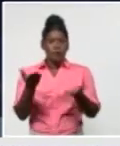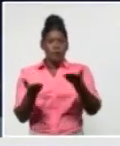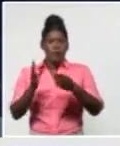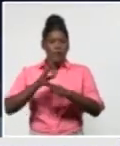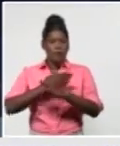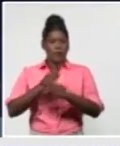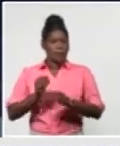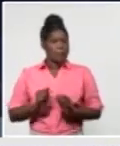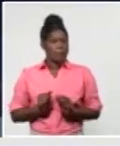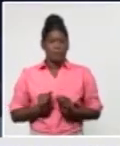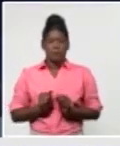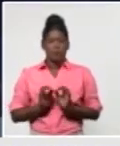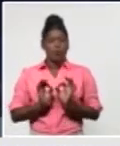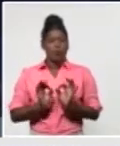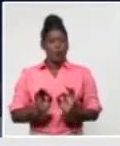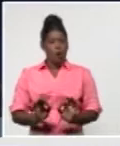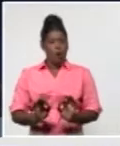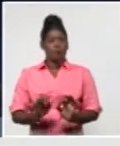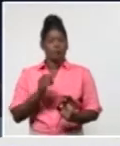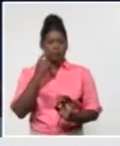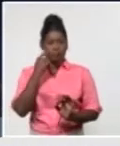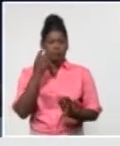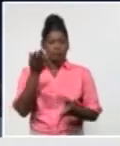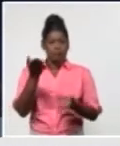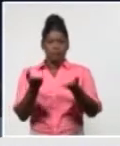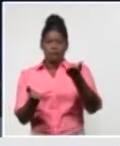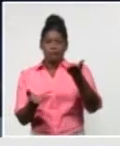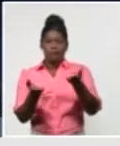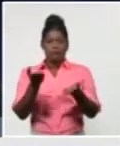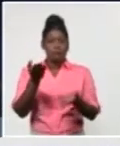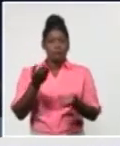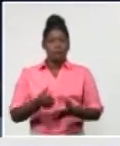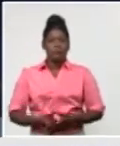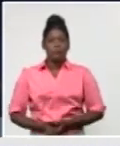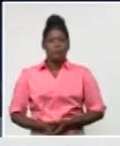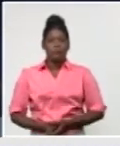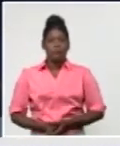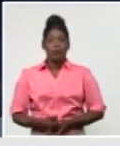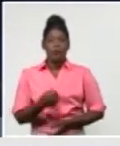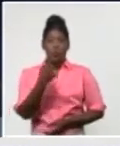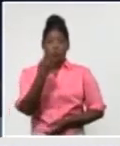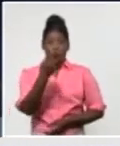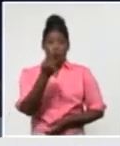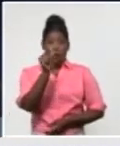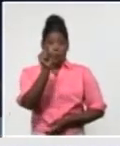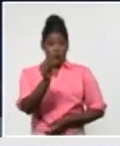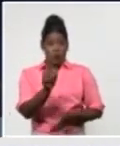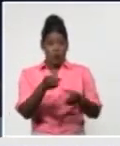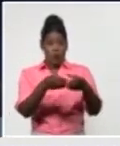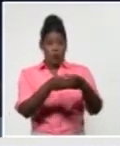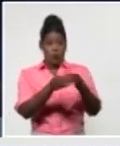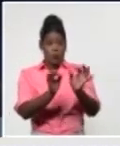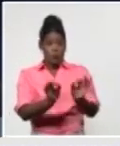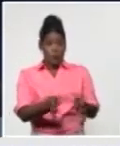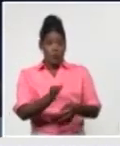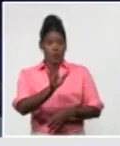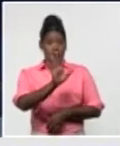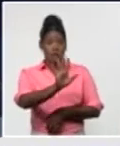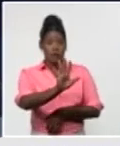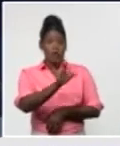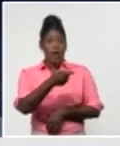made practically no difference. One of